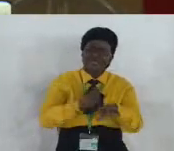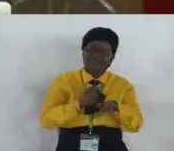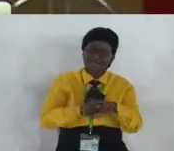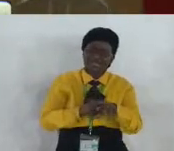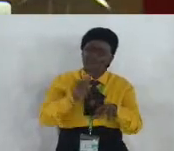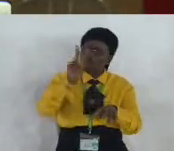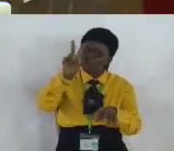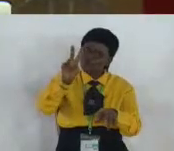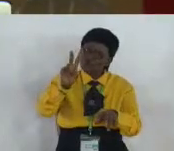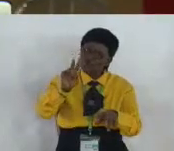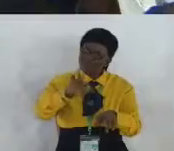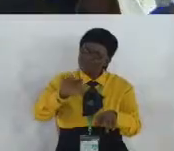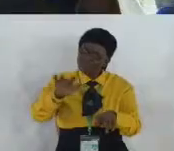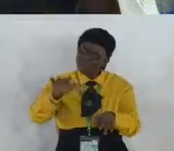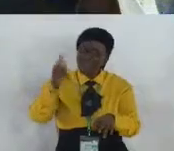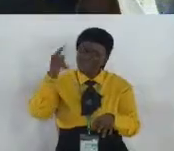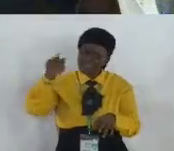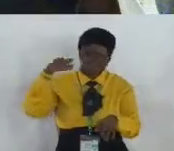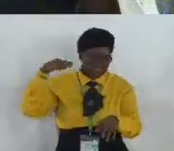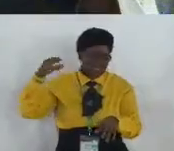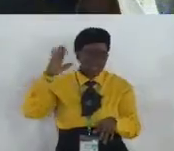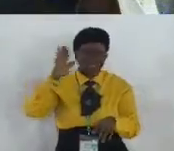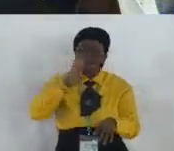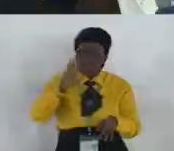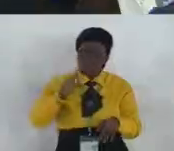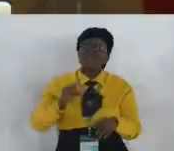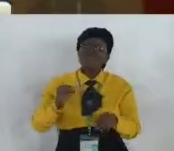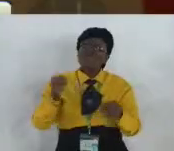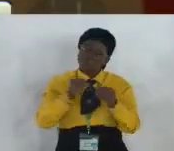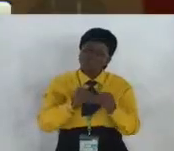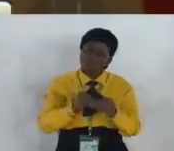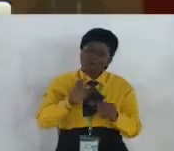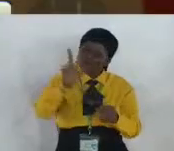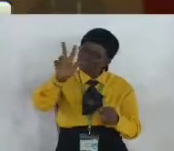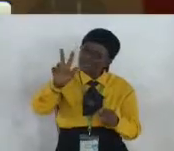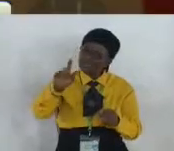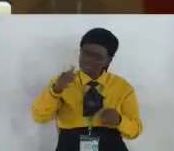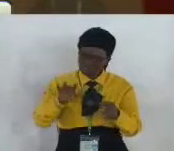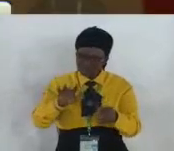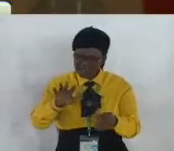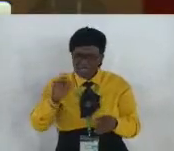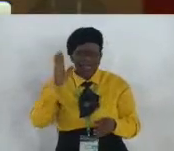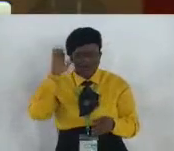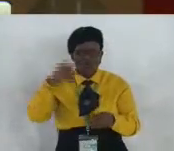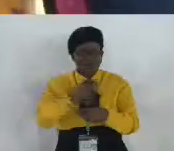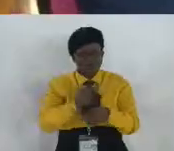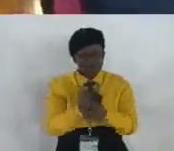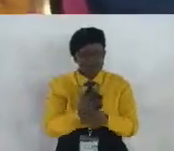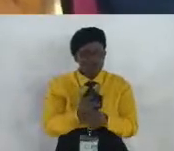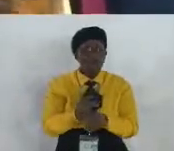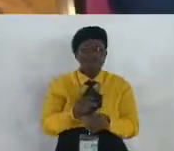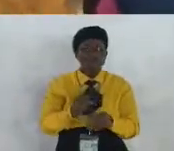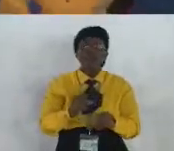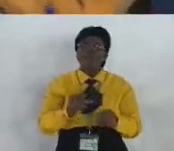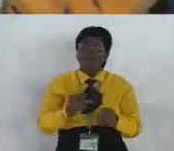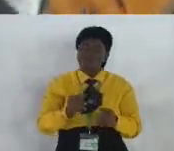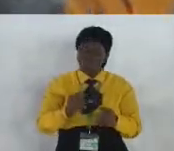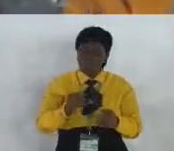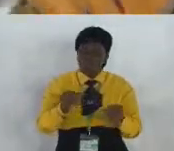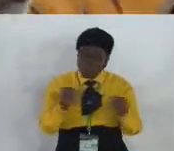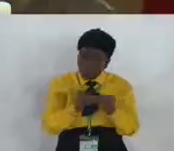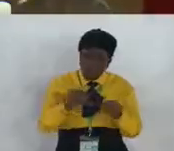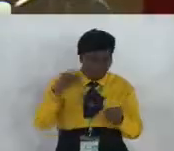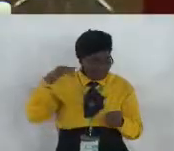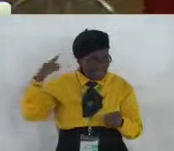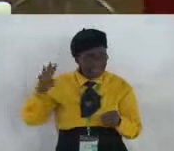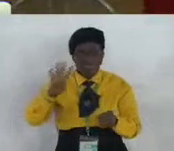bigger. Three fingers will produce better sound. four fingers,